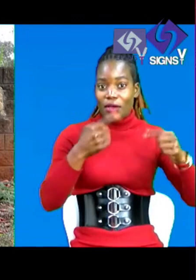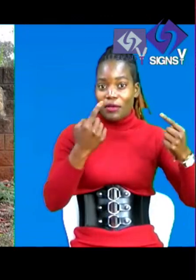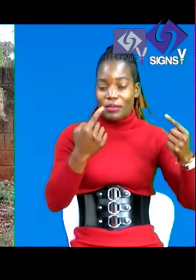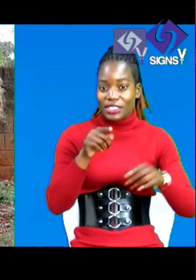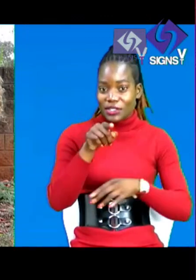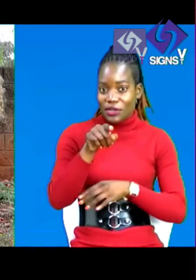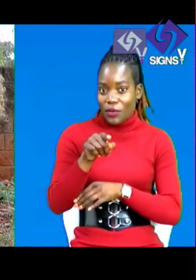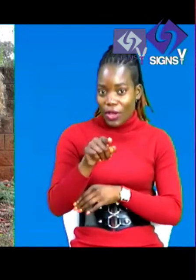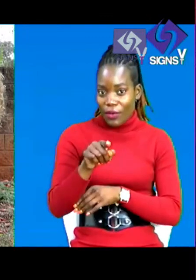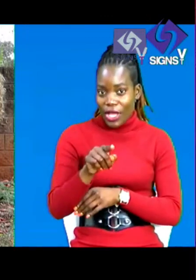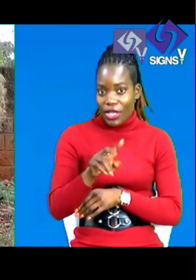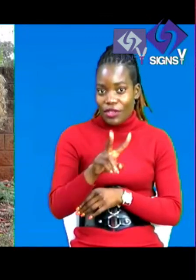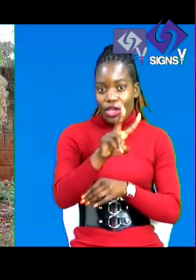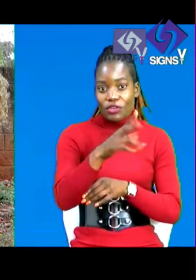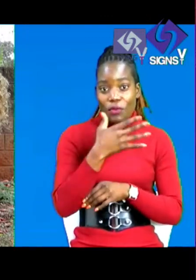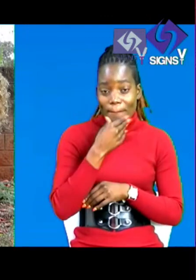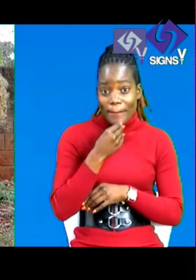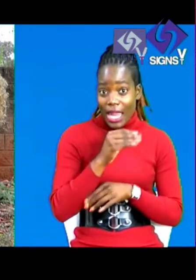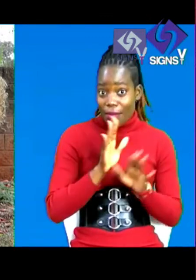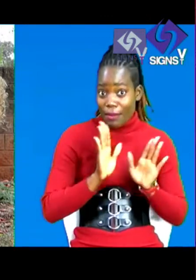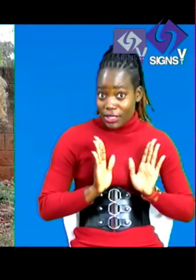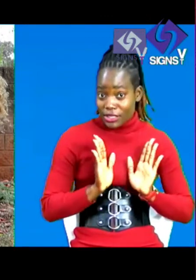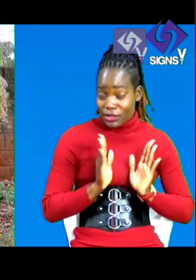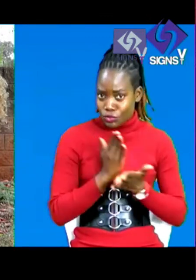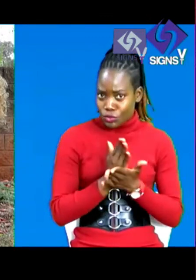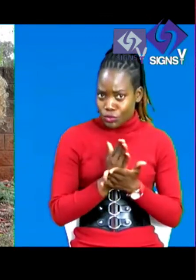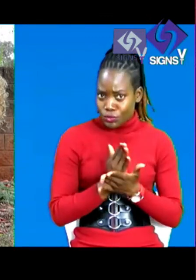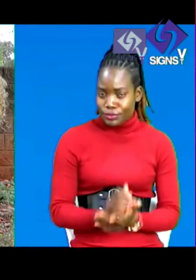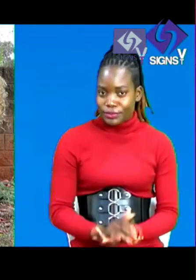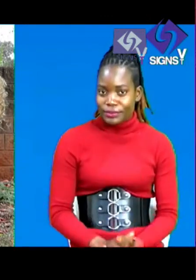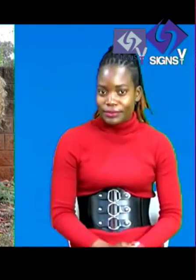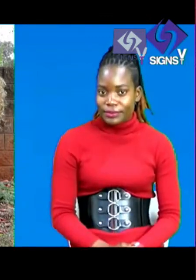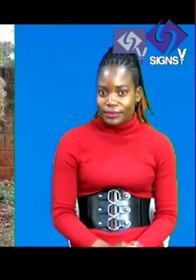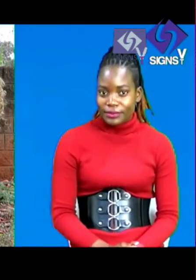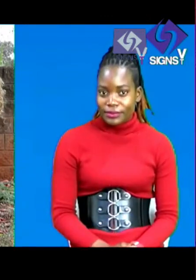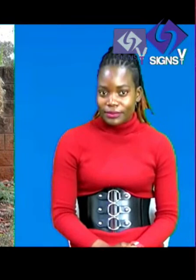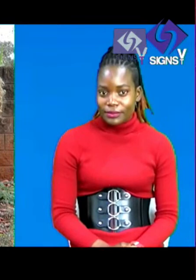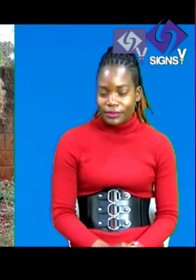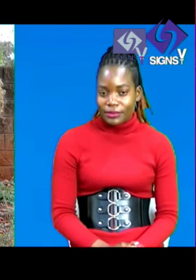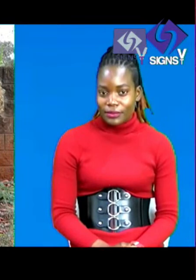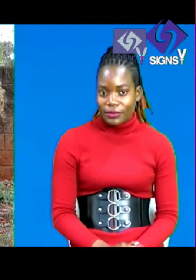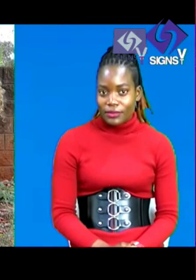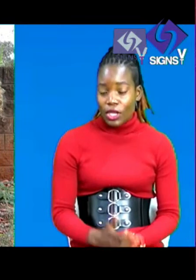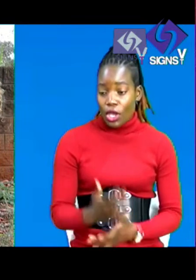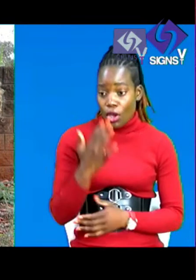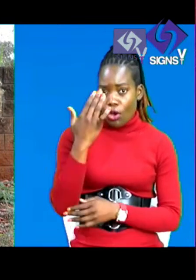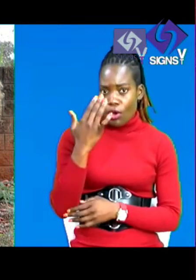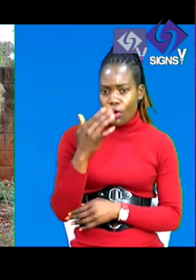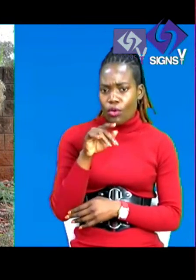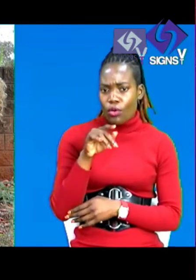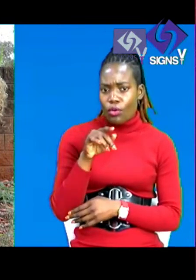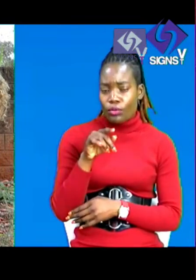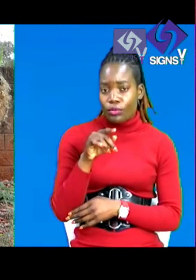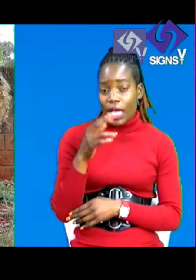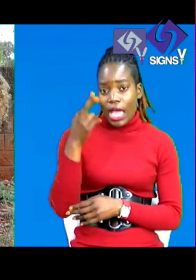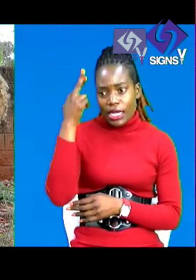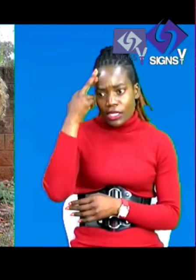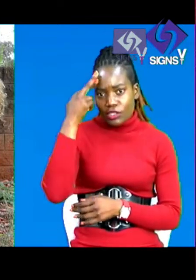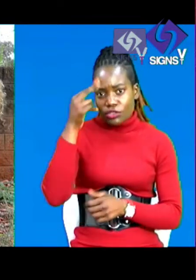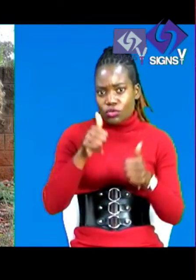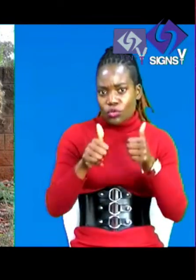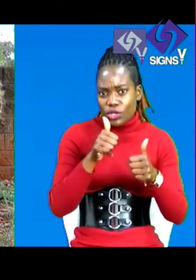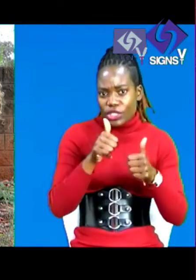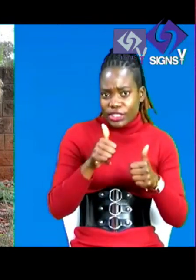just 2 male contestants. Is that true? Yes. Why do you think that the reason why there